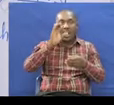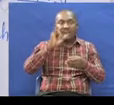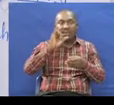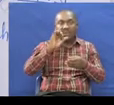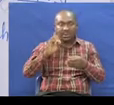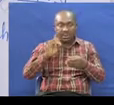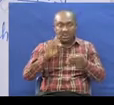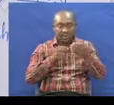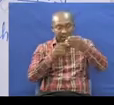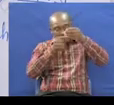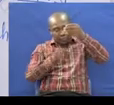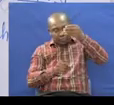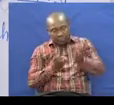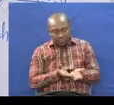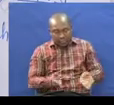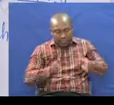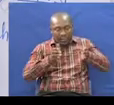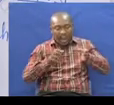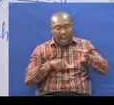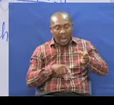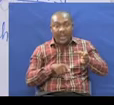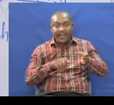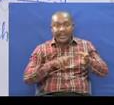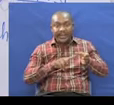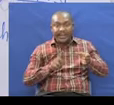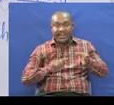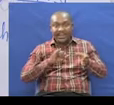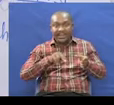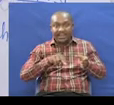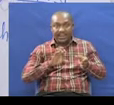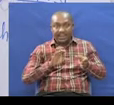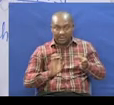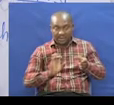bottom the flask, there are zinc granules.